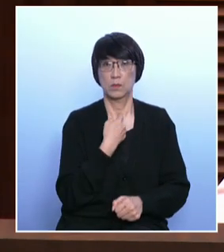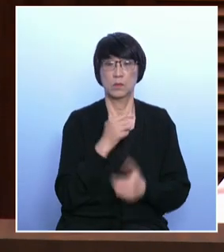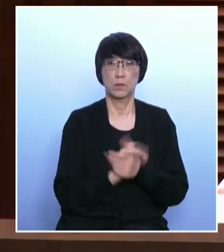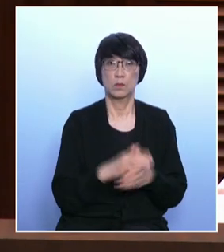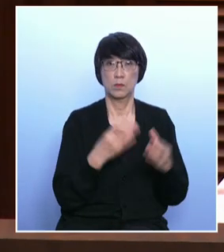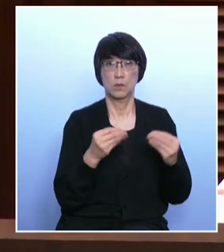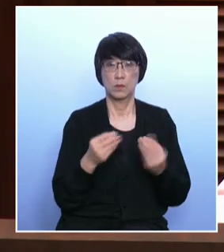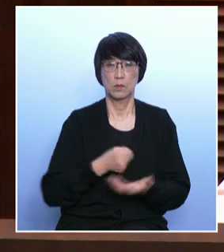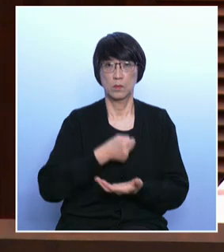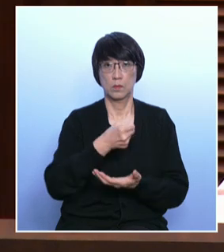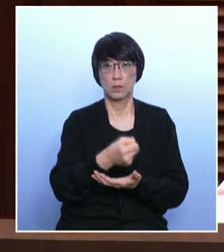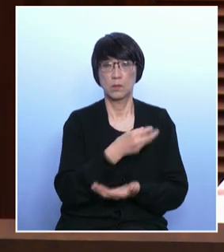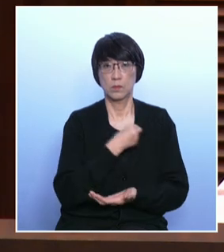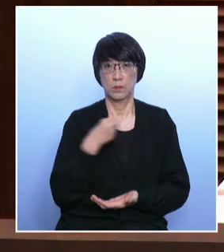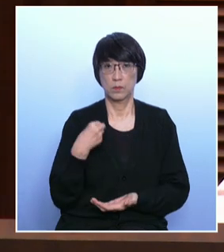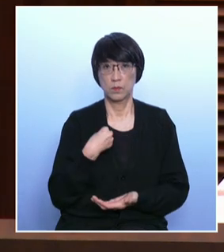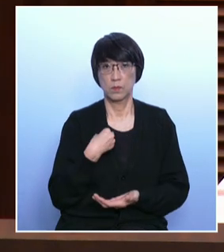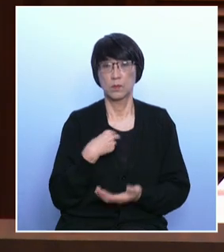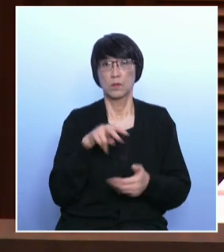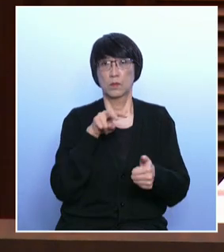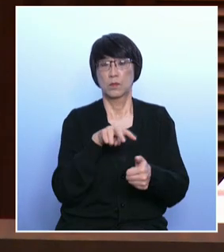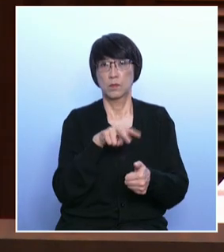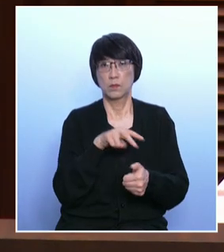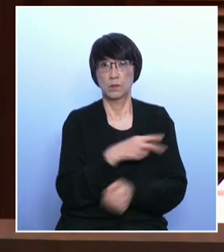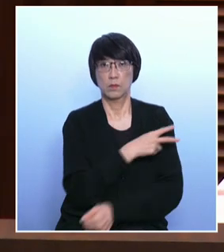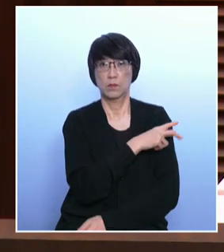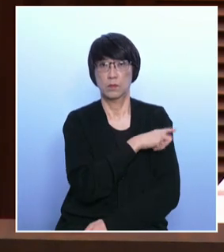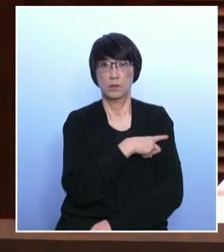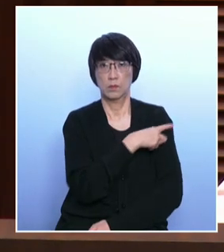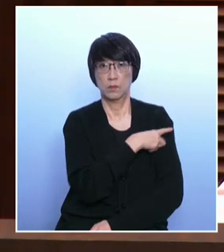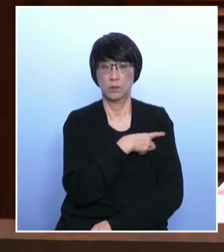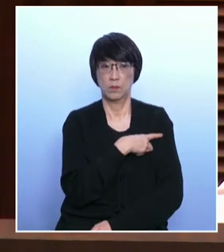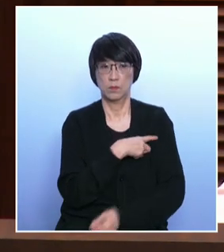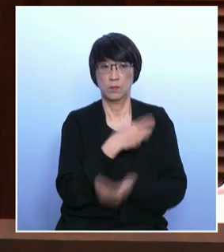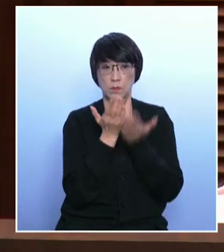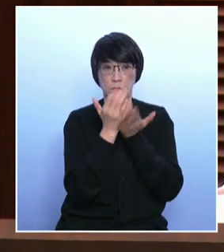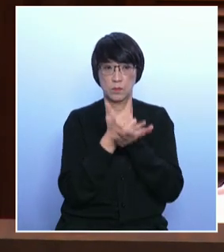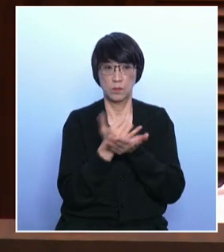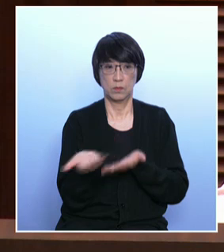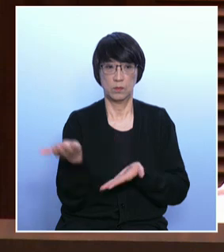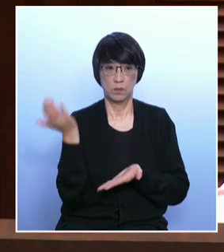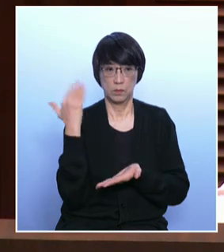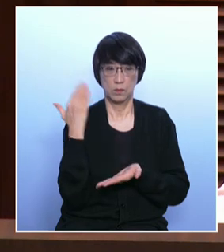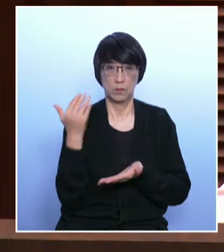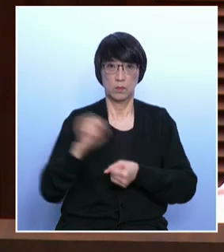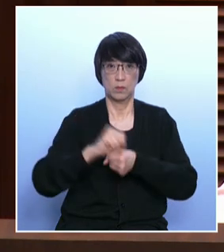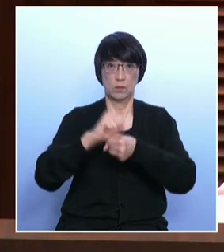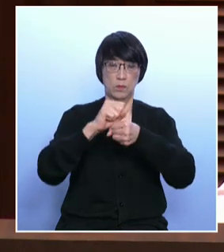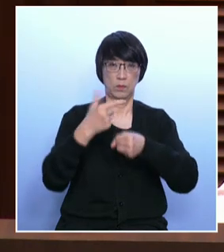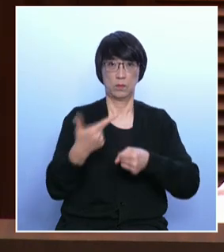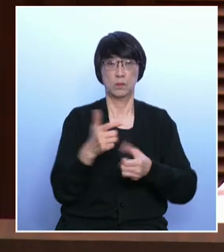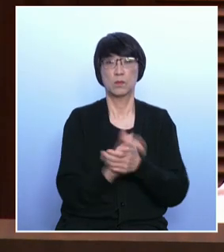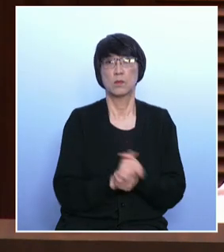ensure the successful completion of the infrastructural projects. In the past few